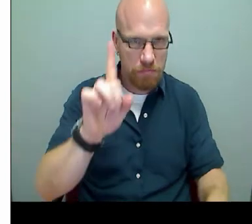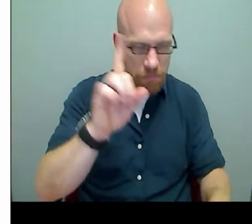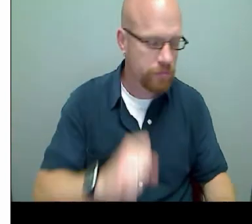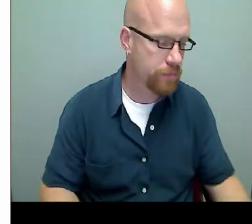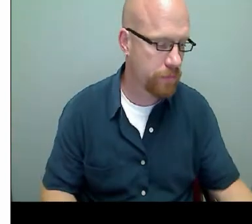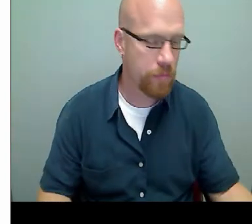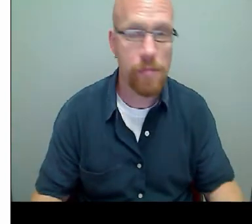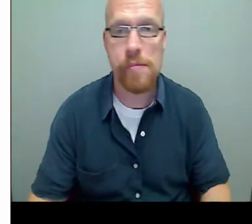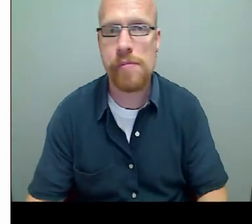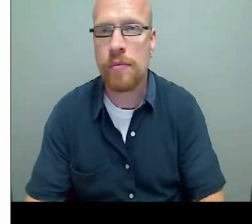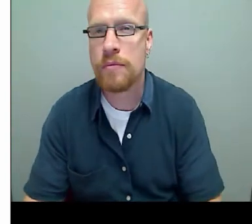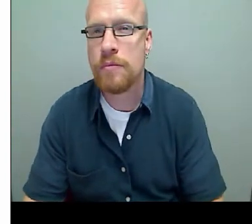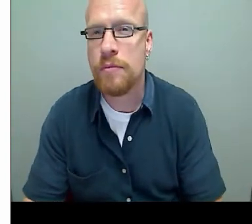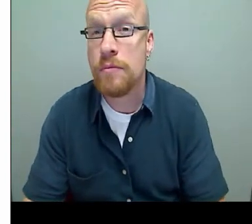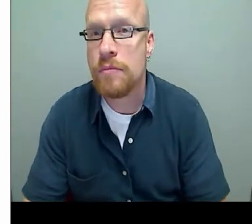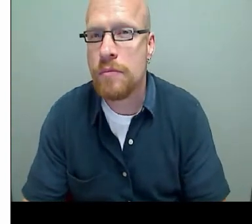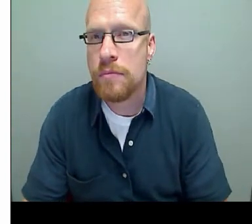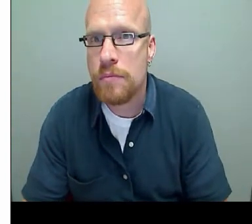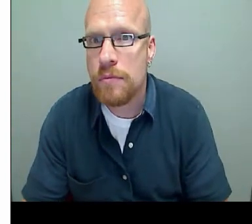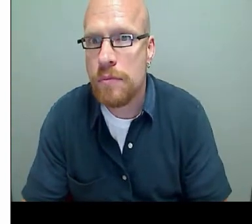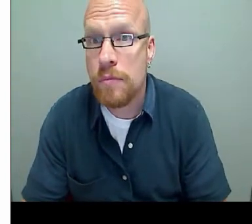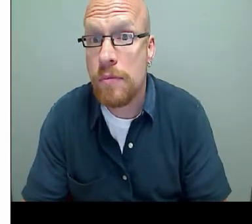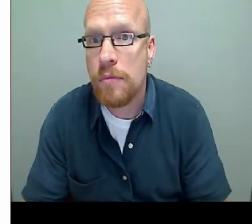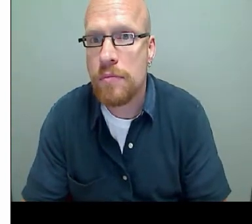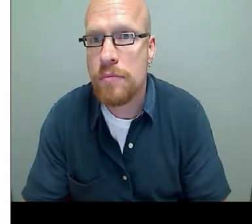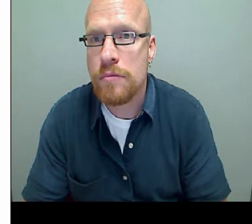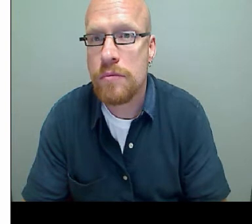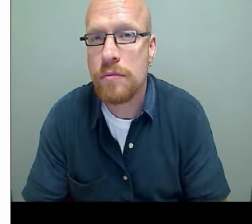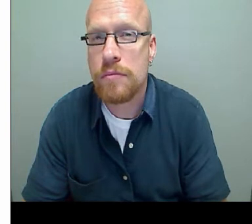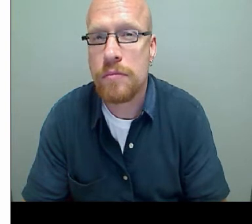and x value is for this point.